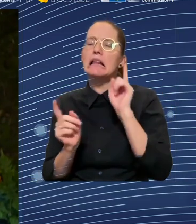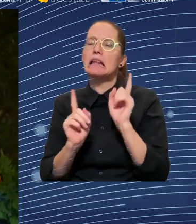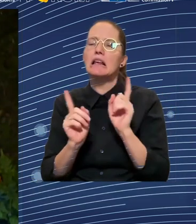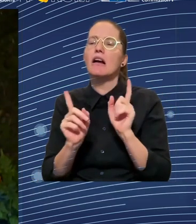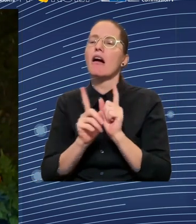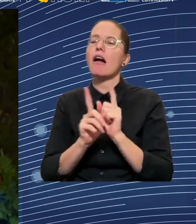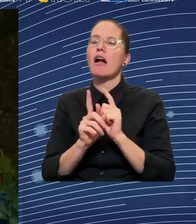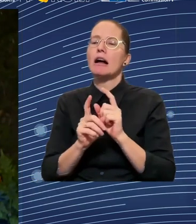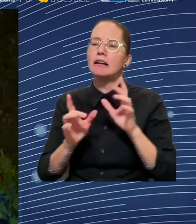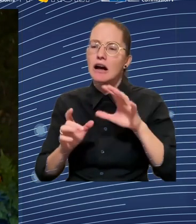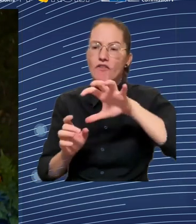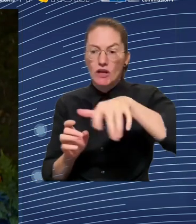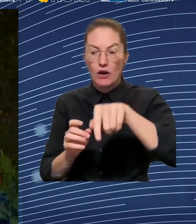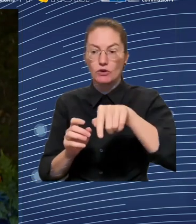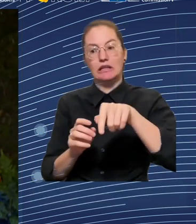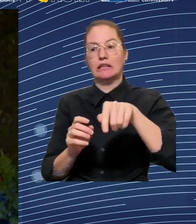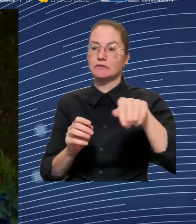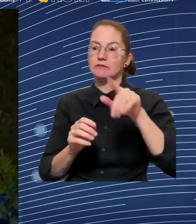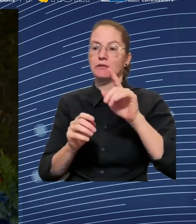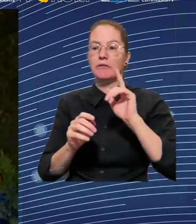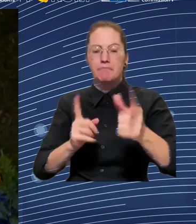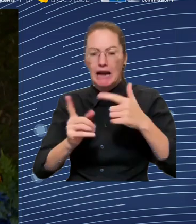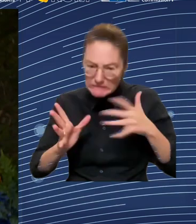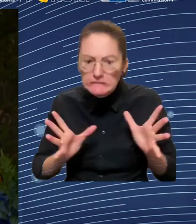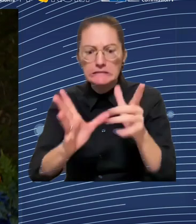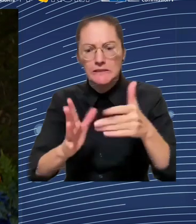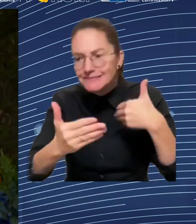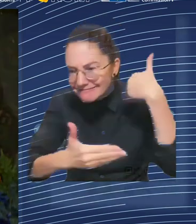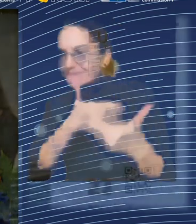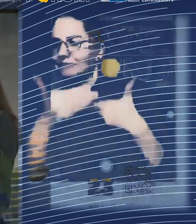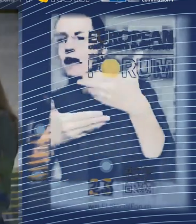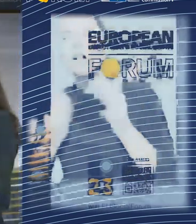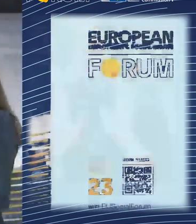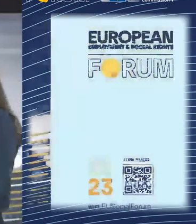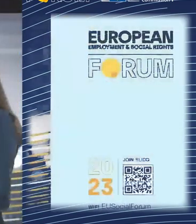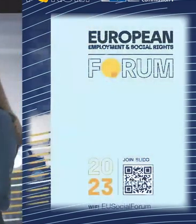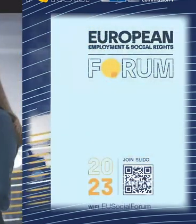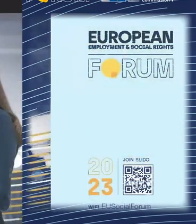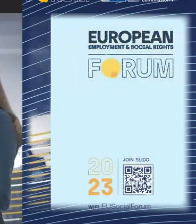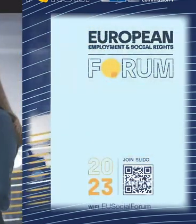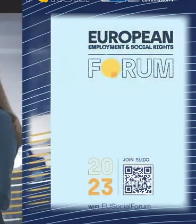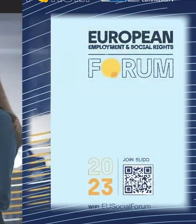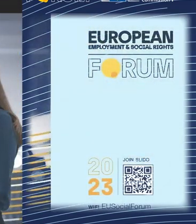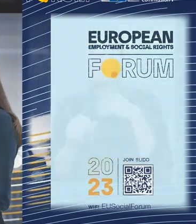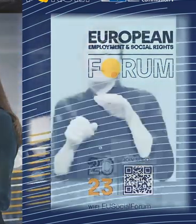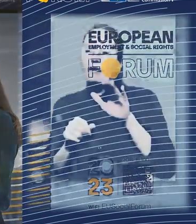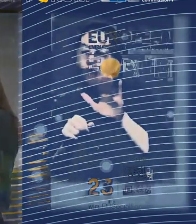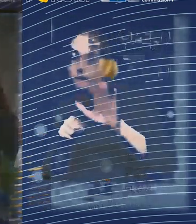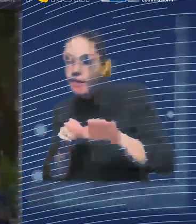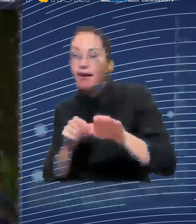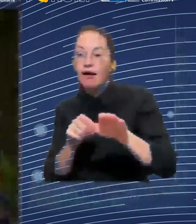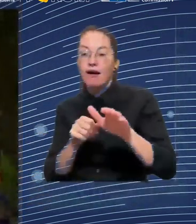point on tackling gender stereotypes, and you have some initiatives outlined there of what EU can do exactly.